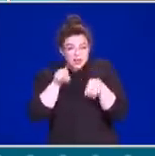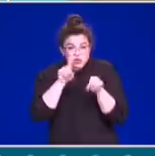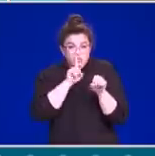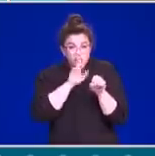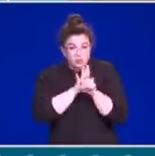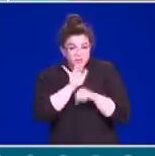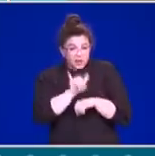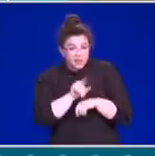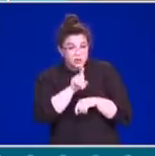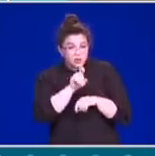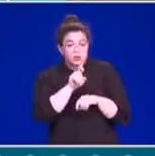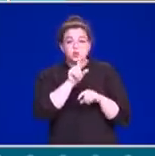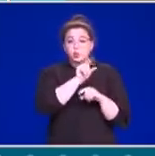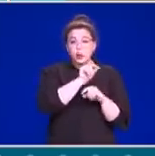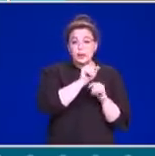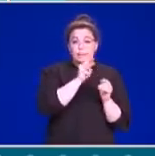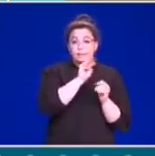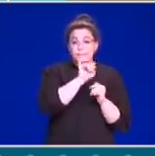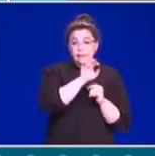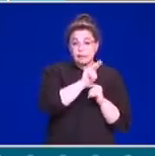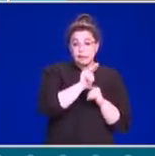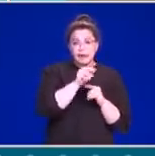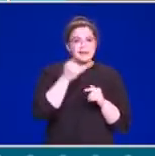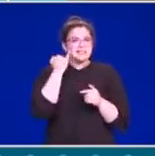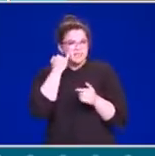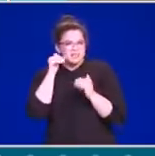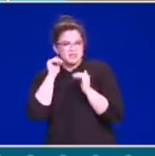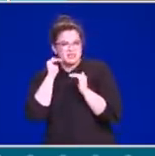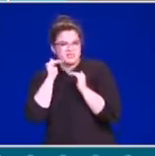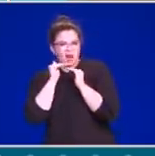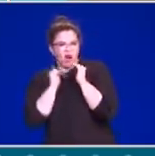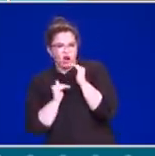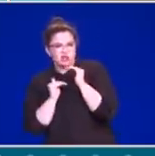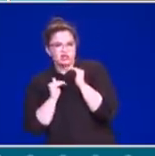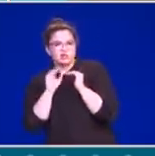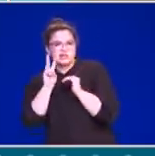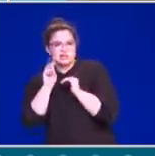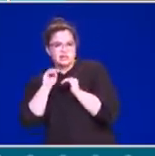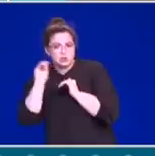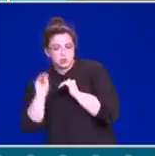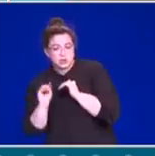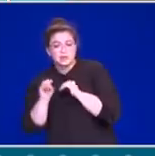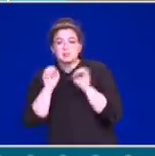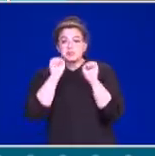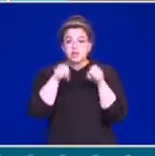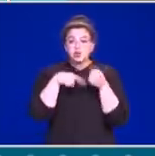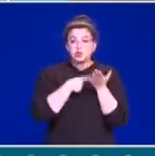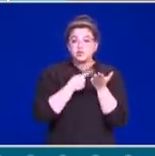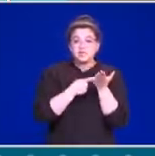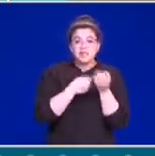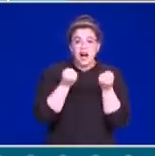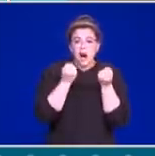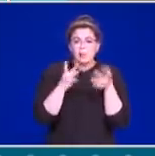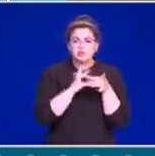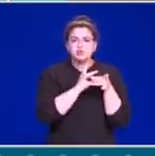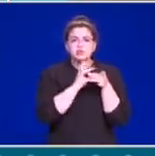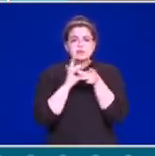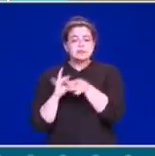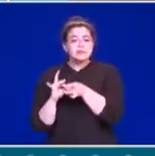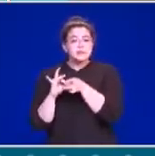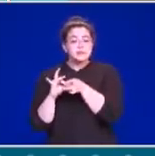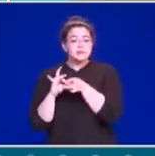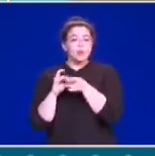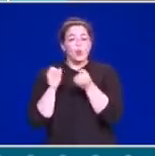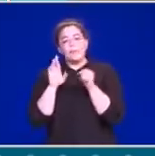that, the 20 million, and also whether it's under 60%? And then can you discuss how much this is related